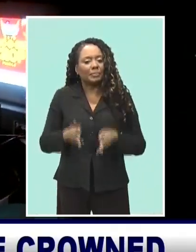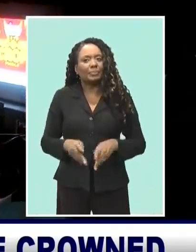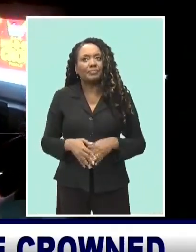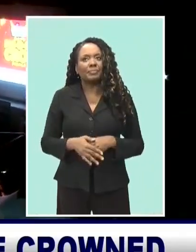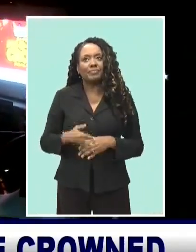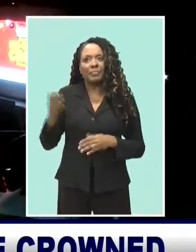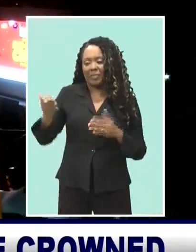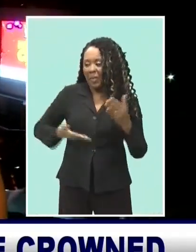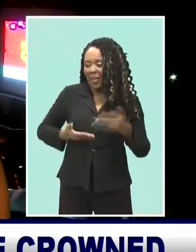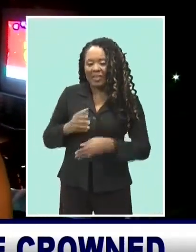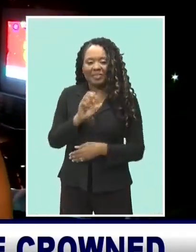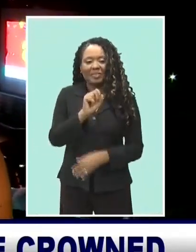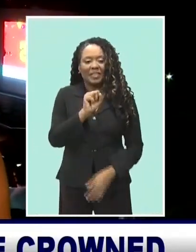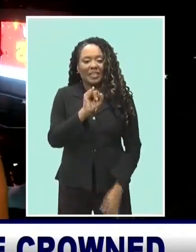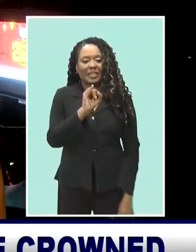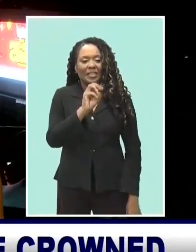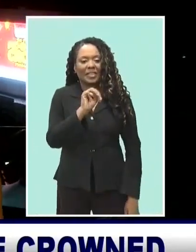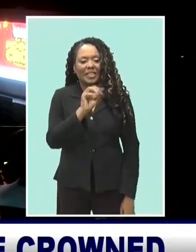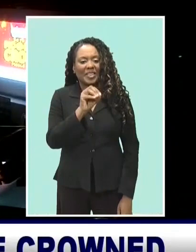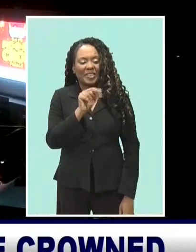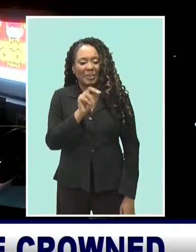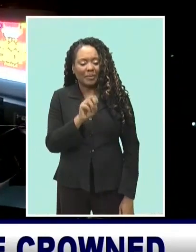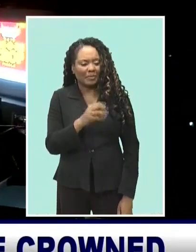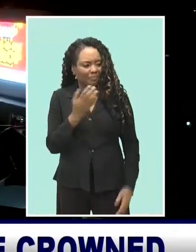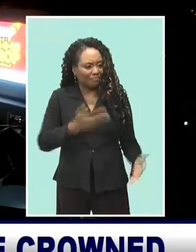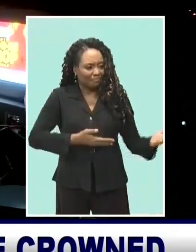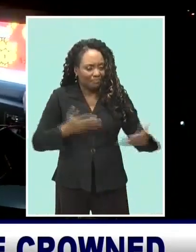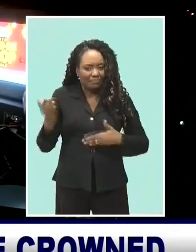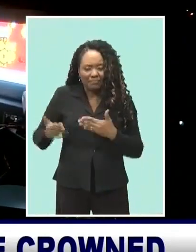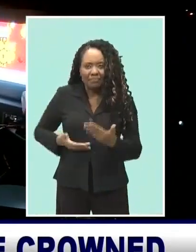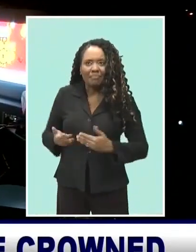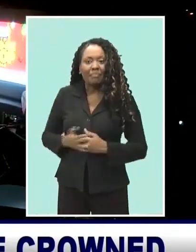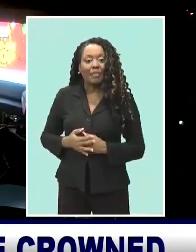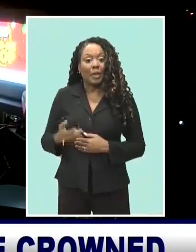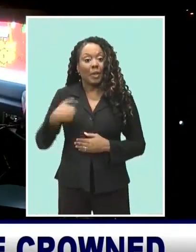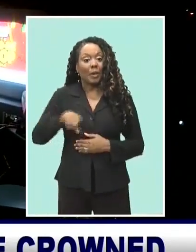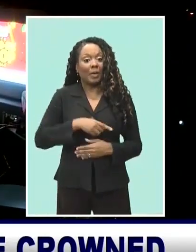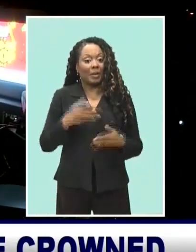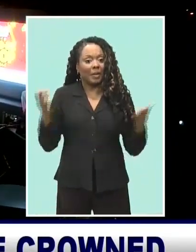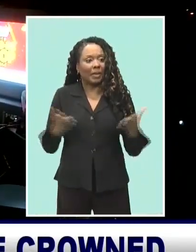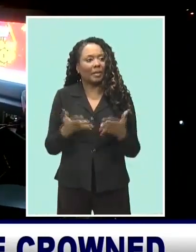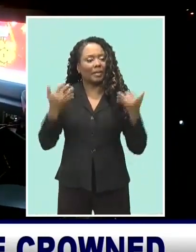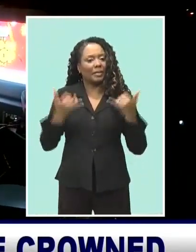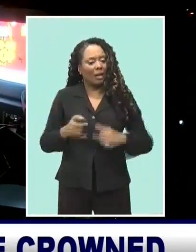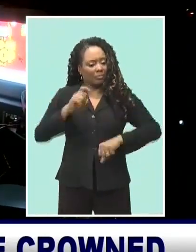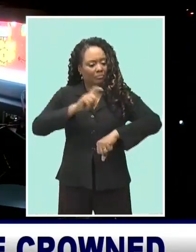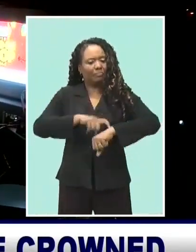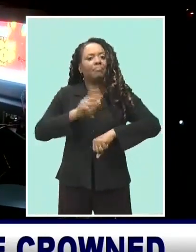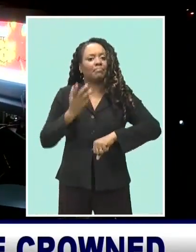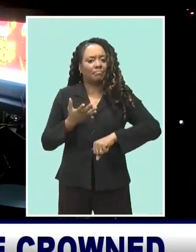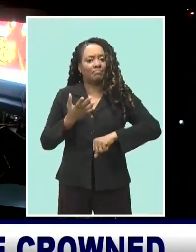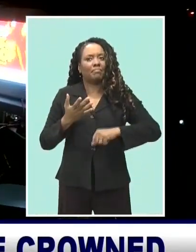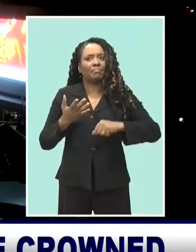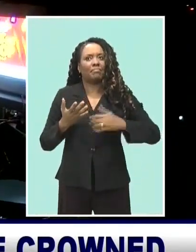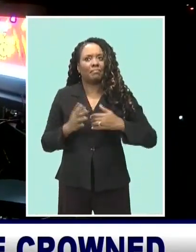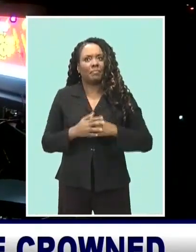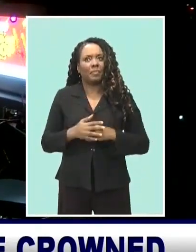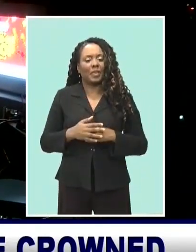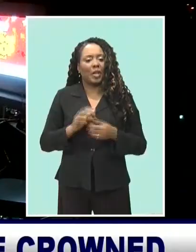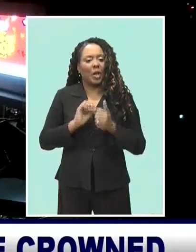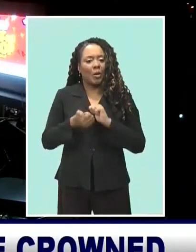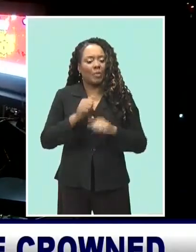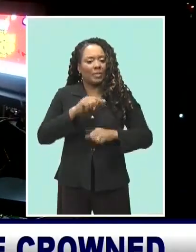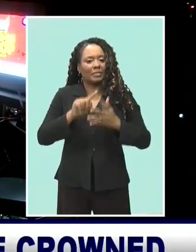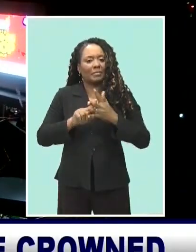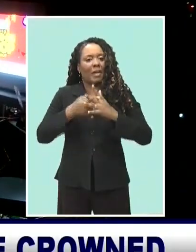Simone, welcome. Thanks for joining us. Thank you. So we are here. The time, appointed time, really, some will say is now. The competition is